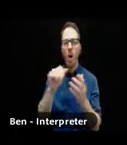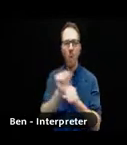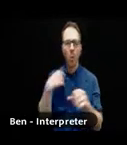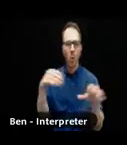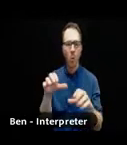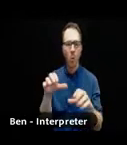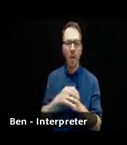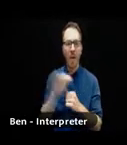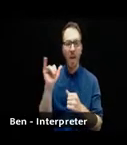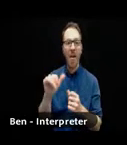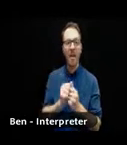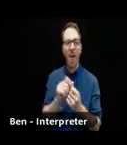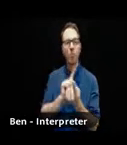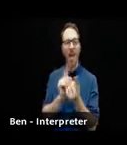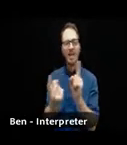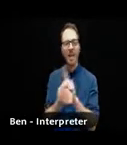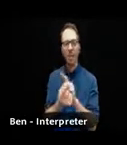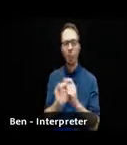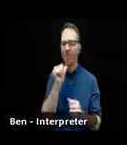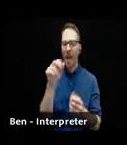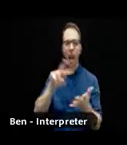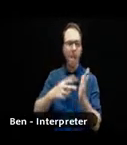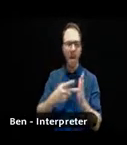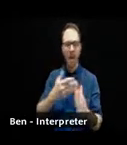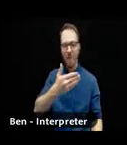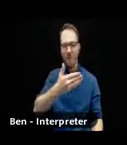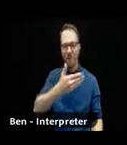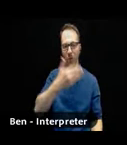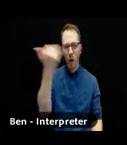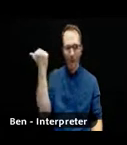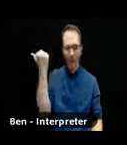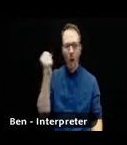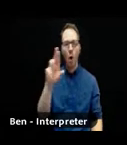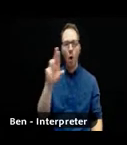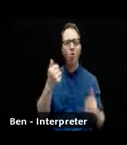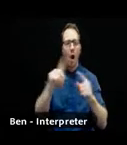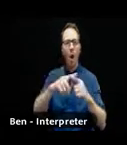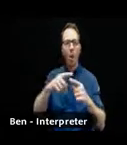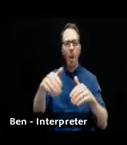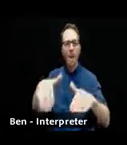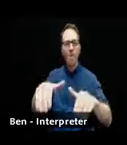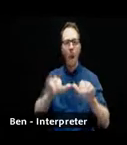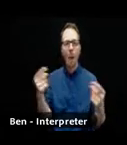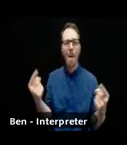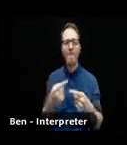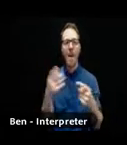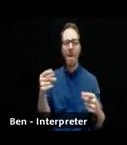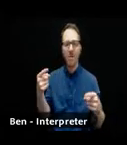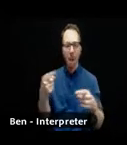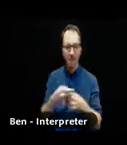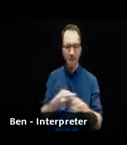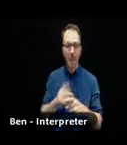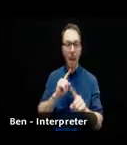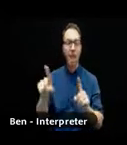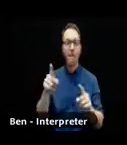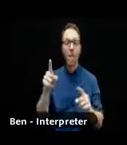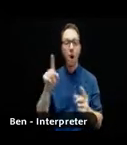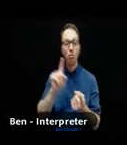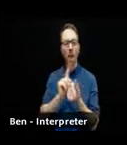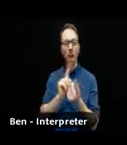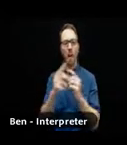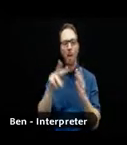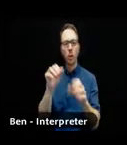is reconciliation does not mean forgetting or trying to bury the pain of conflict, but that reconciliation means